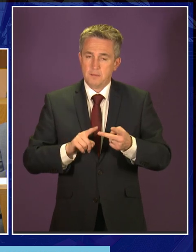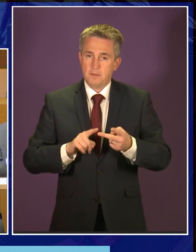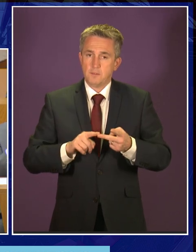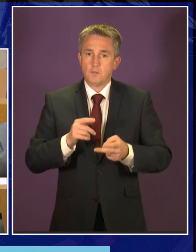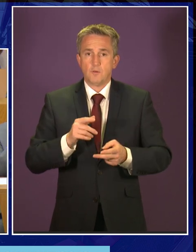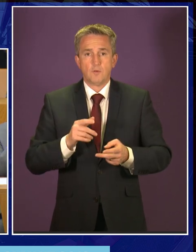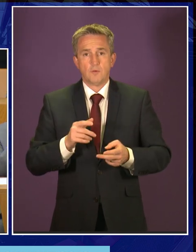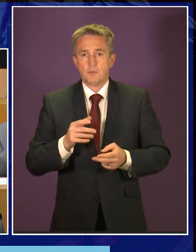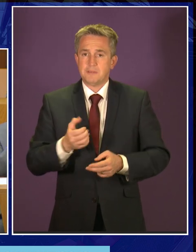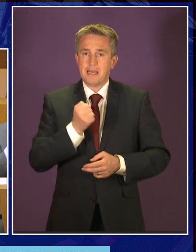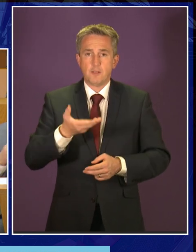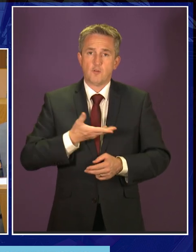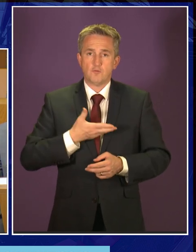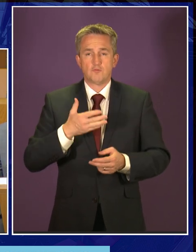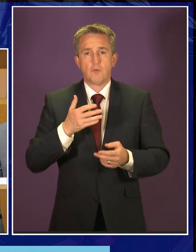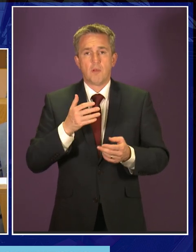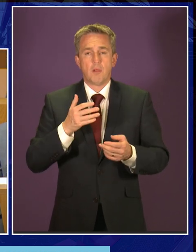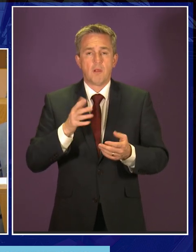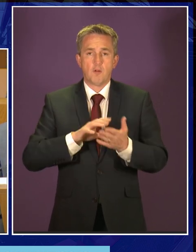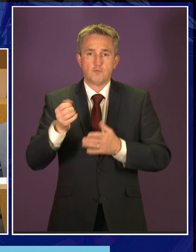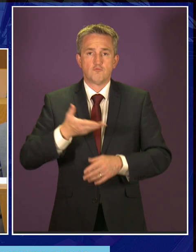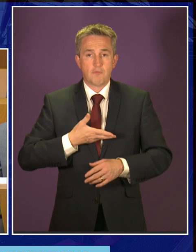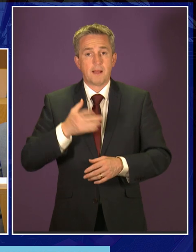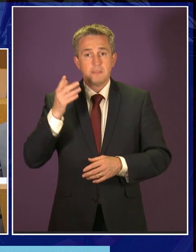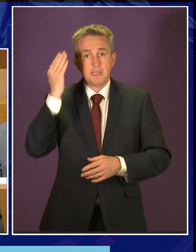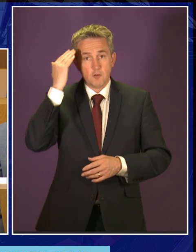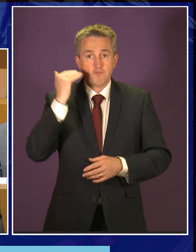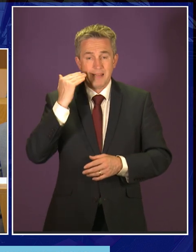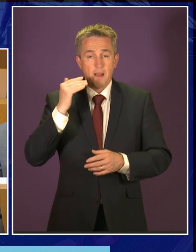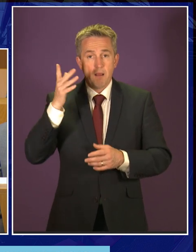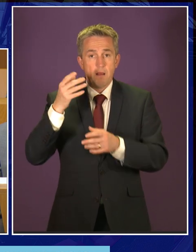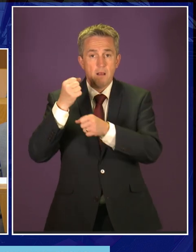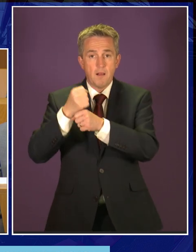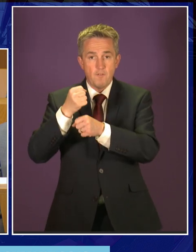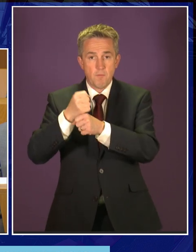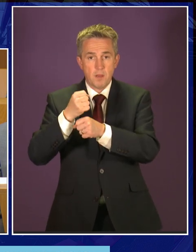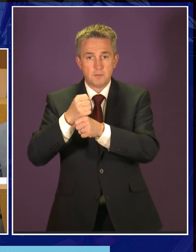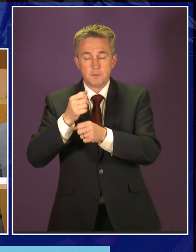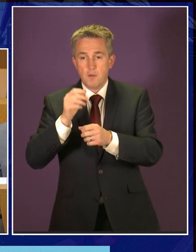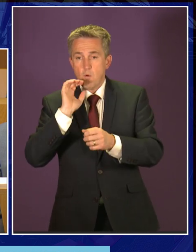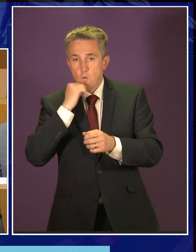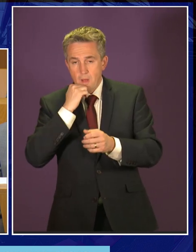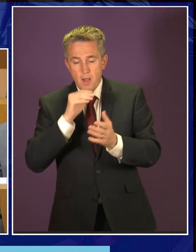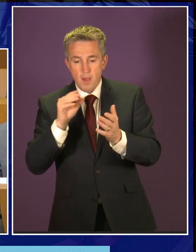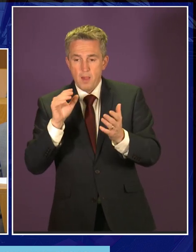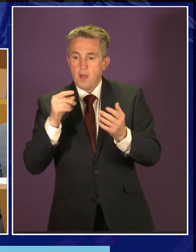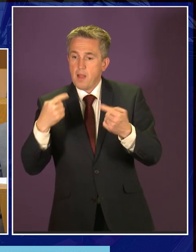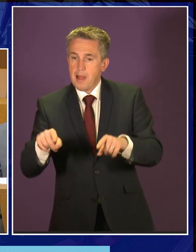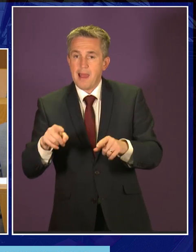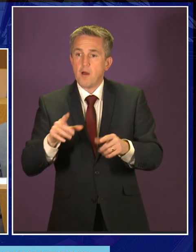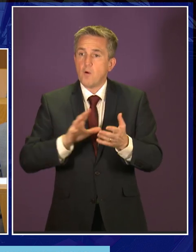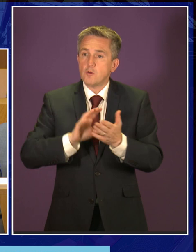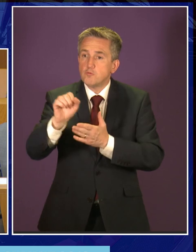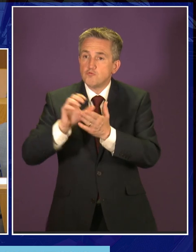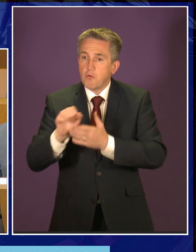right, the Korean government plans to directly stipulate those cultural rights in the constitutions